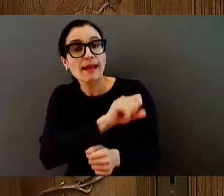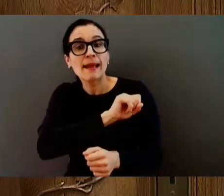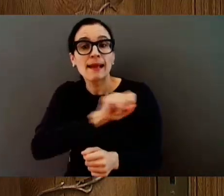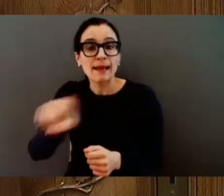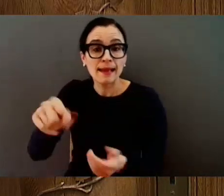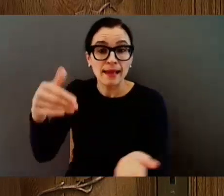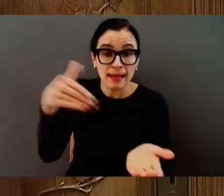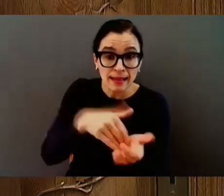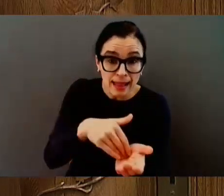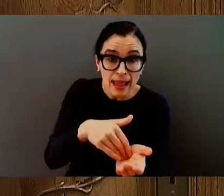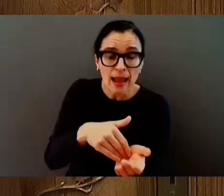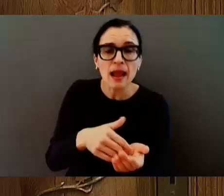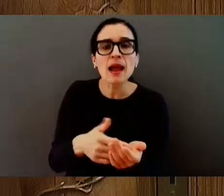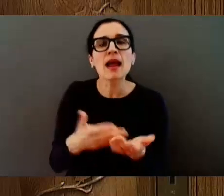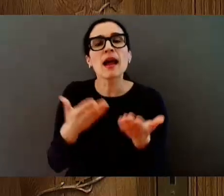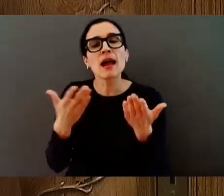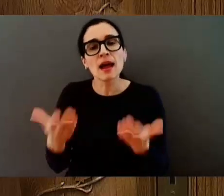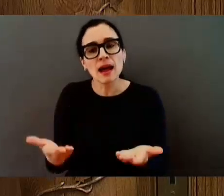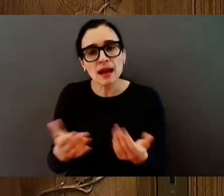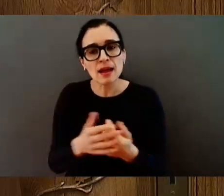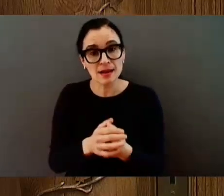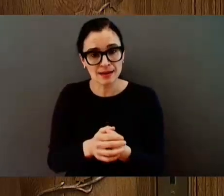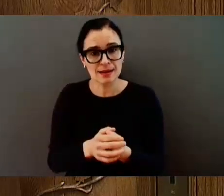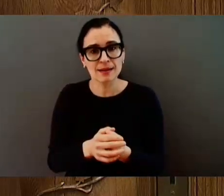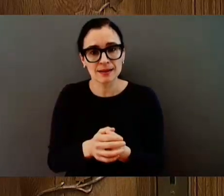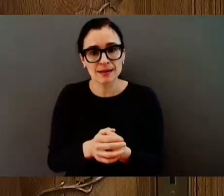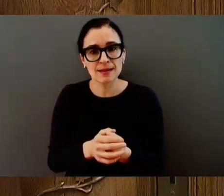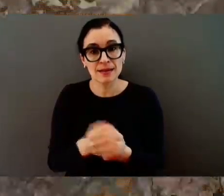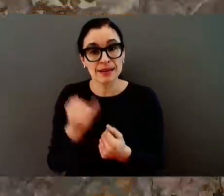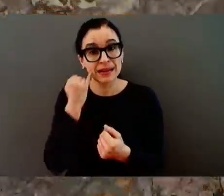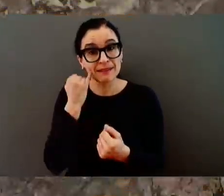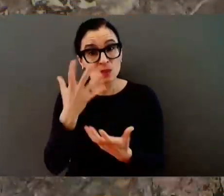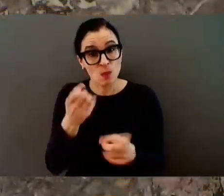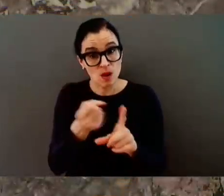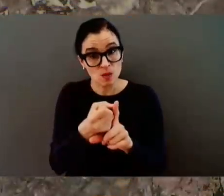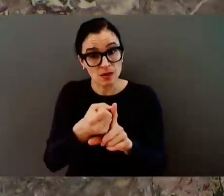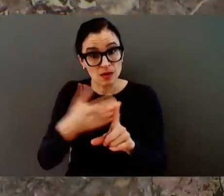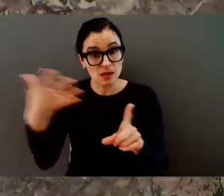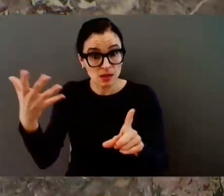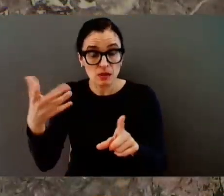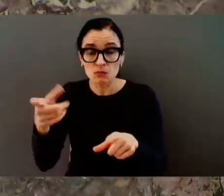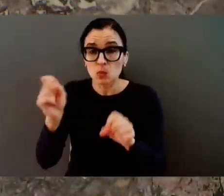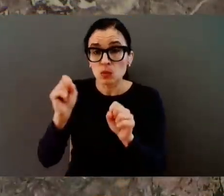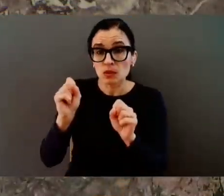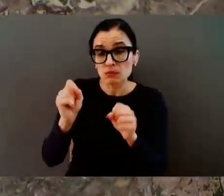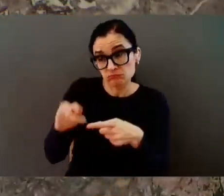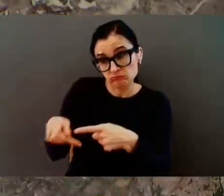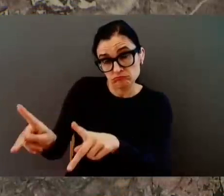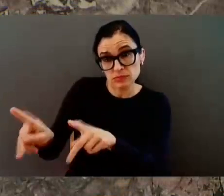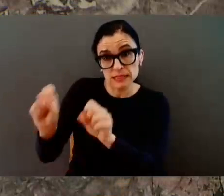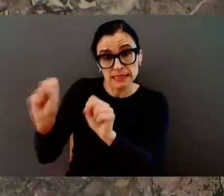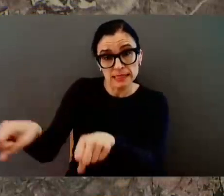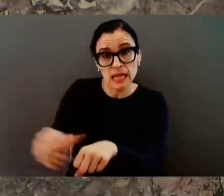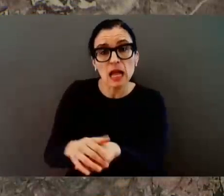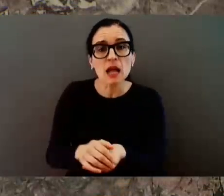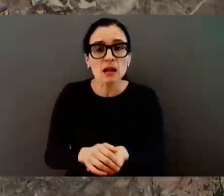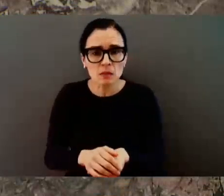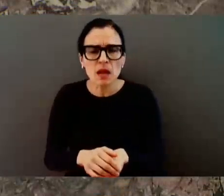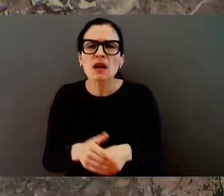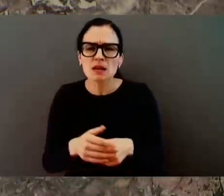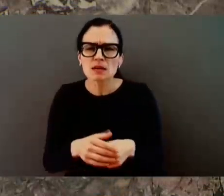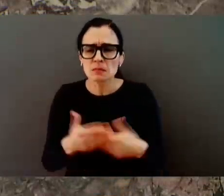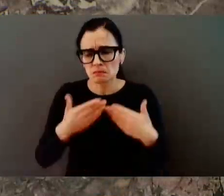on notice, if you want to explain it, it's up to you. It's your prerogative. Thank you very much, Honourable Speaker. I do want to explain, because the